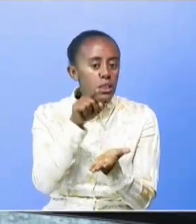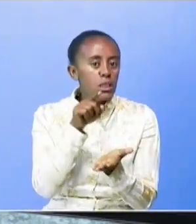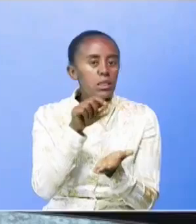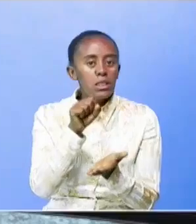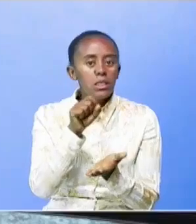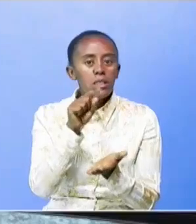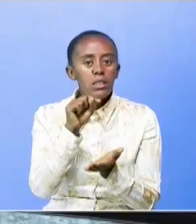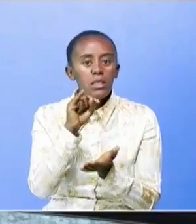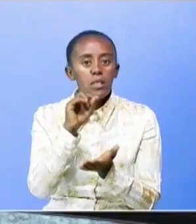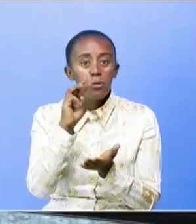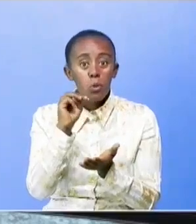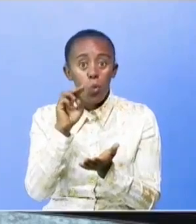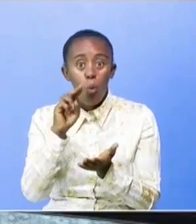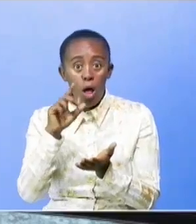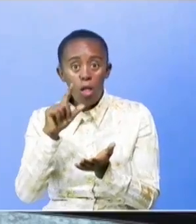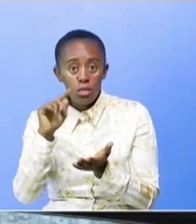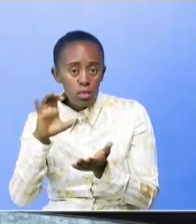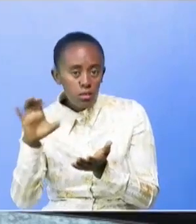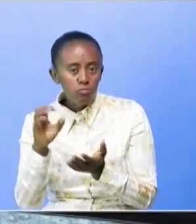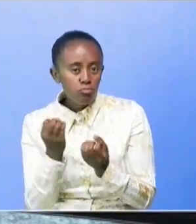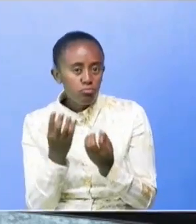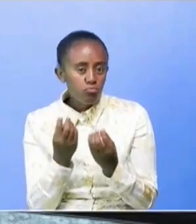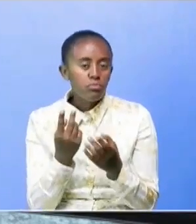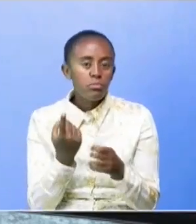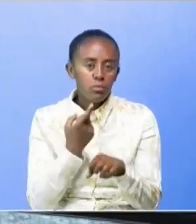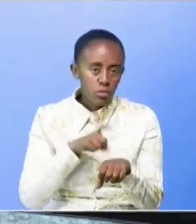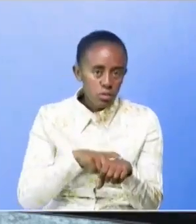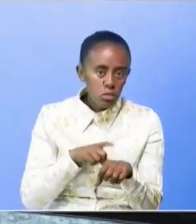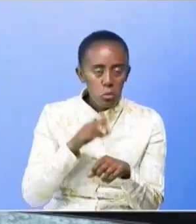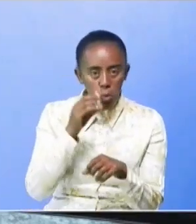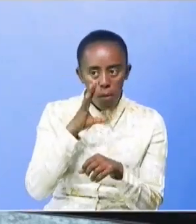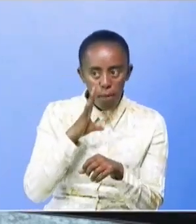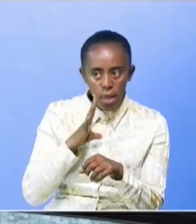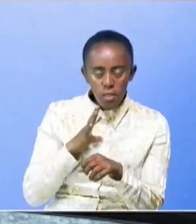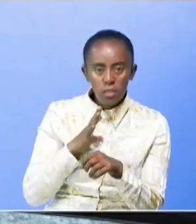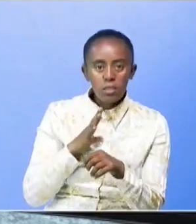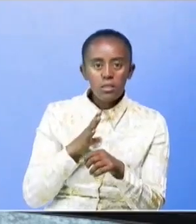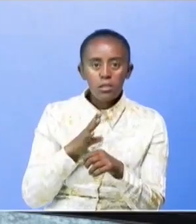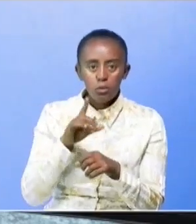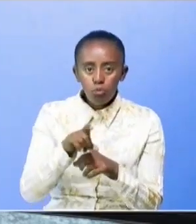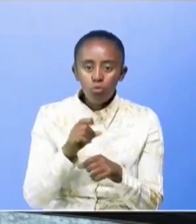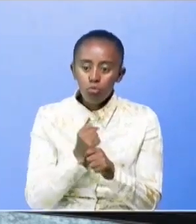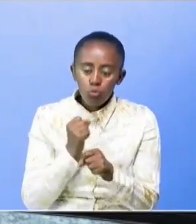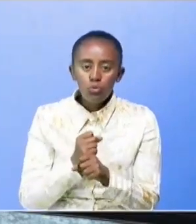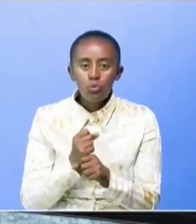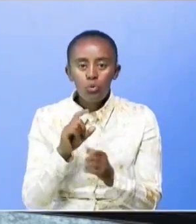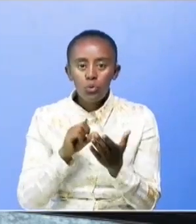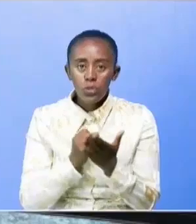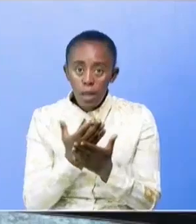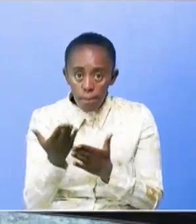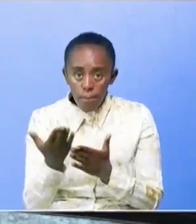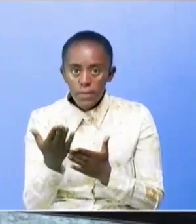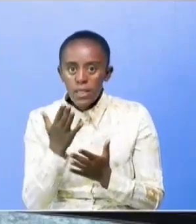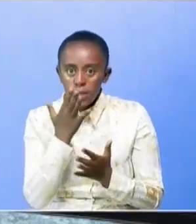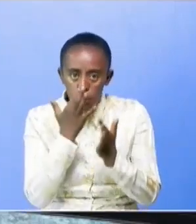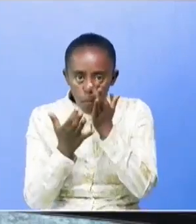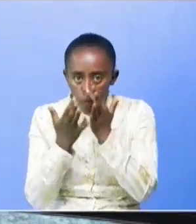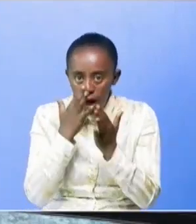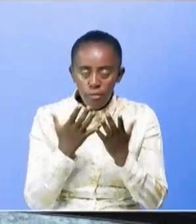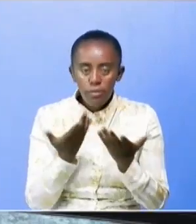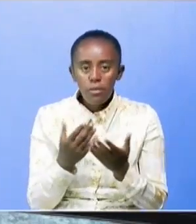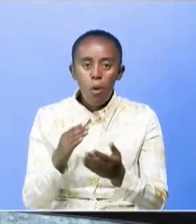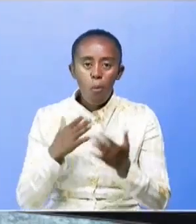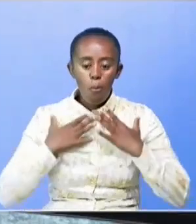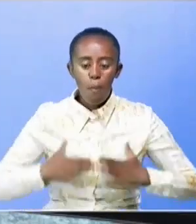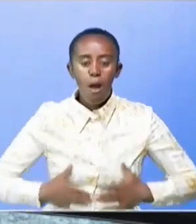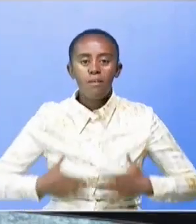word when they want to talk about when a person should do something to stimulate their